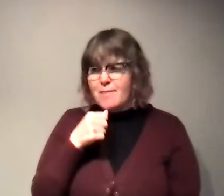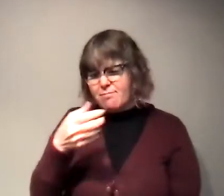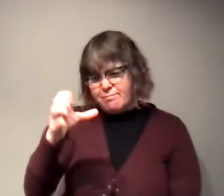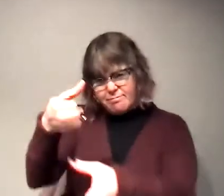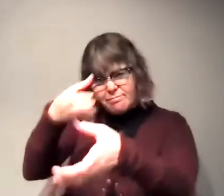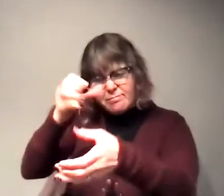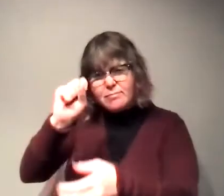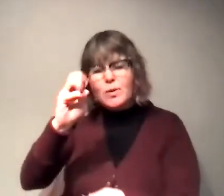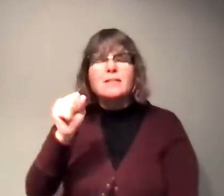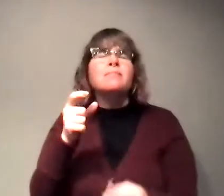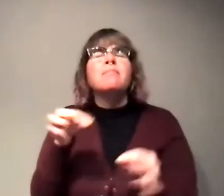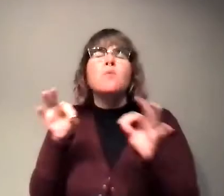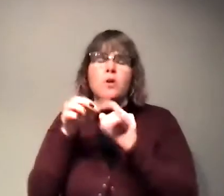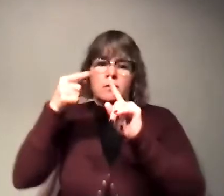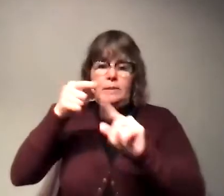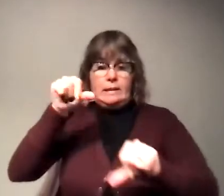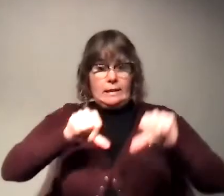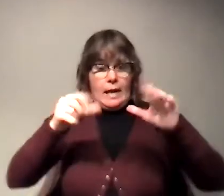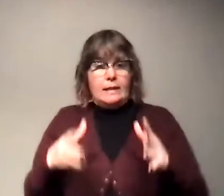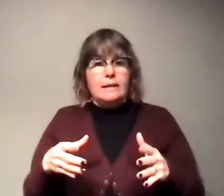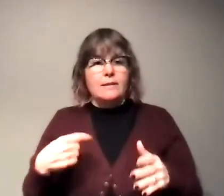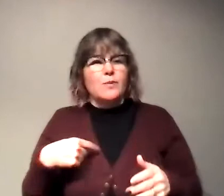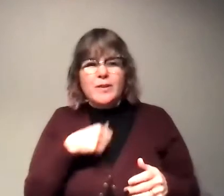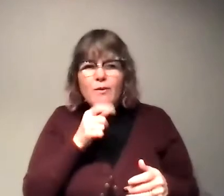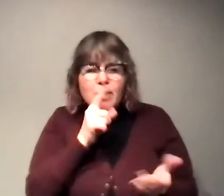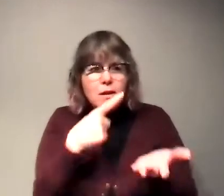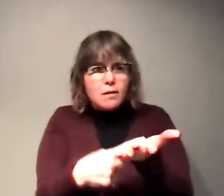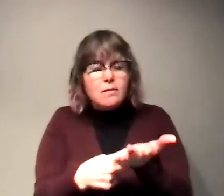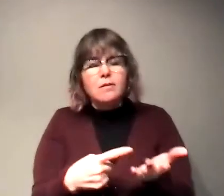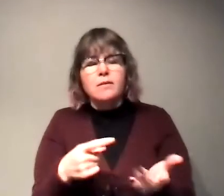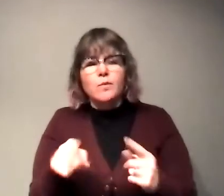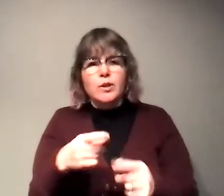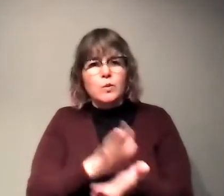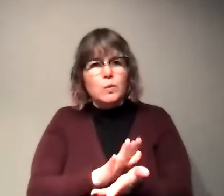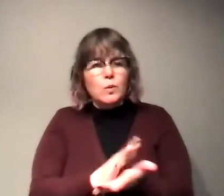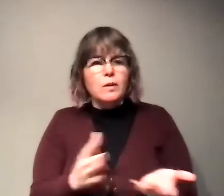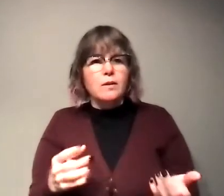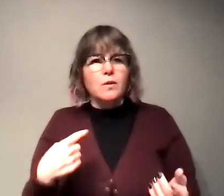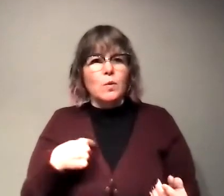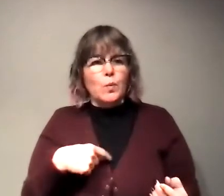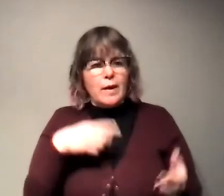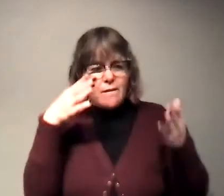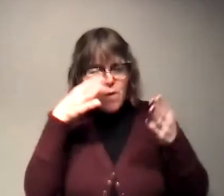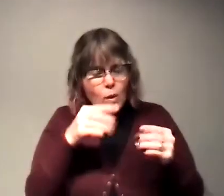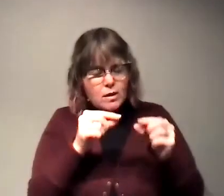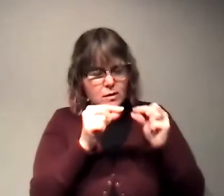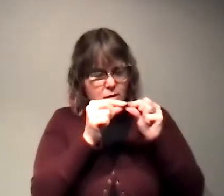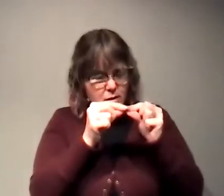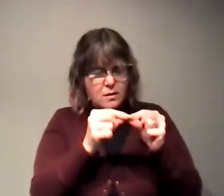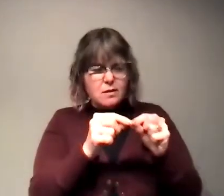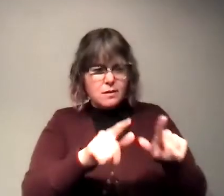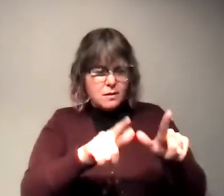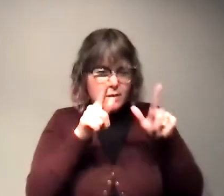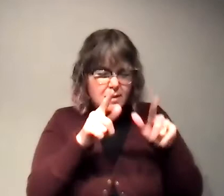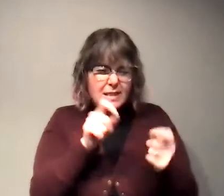about being a scientist that I think we don't talk about a lot when you're in school is that we focus on often things that are